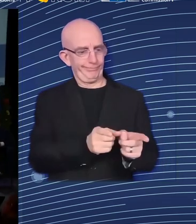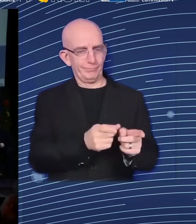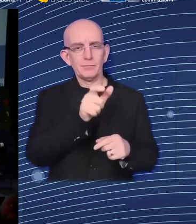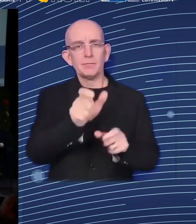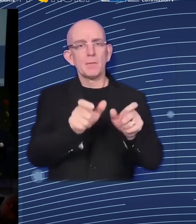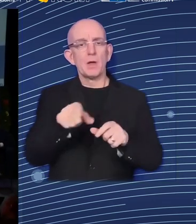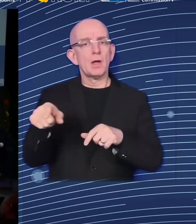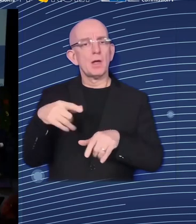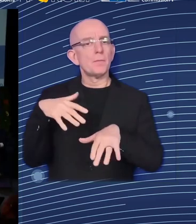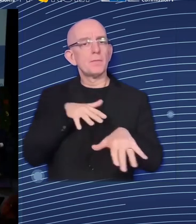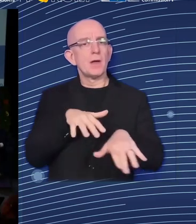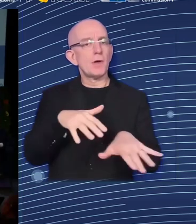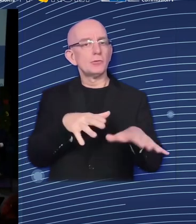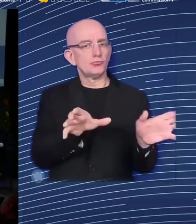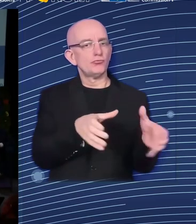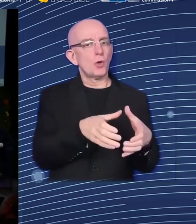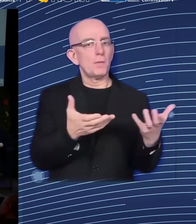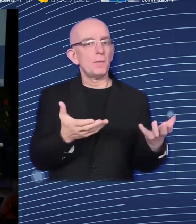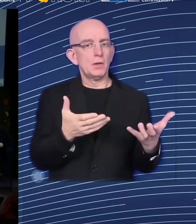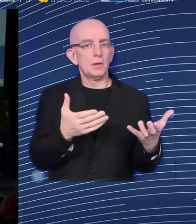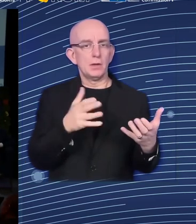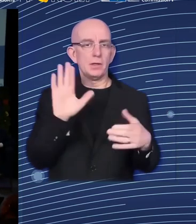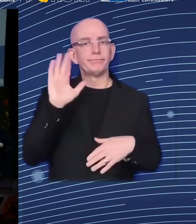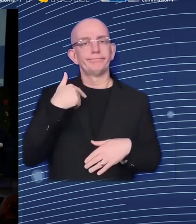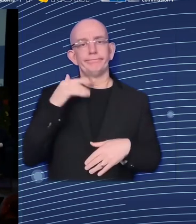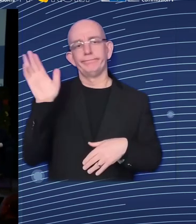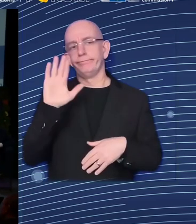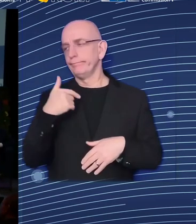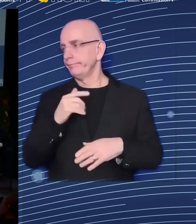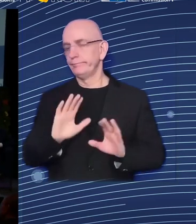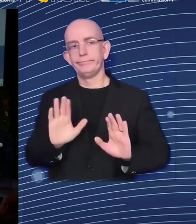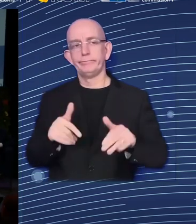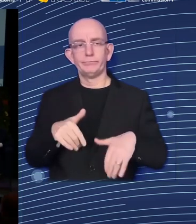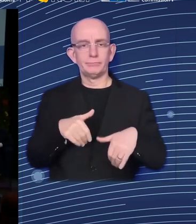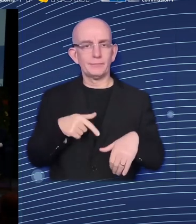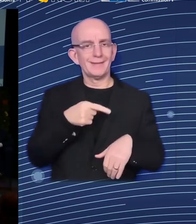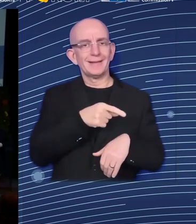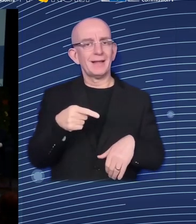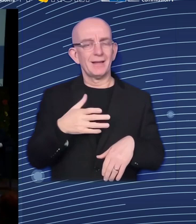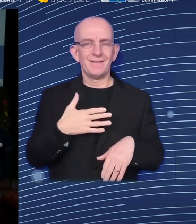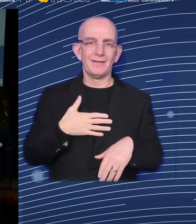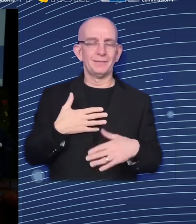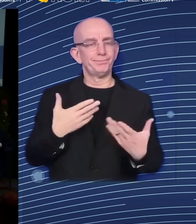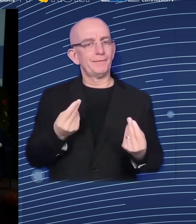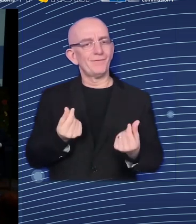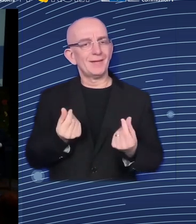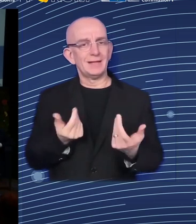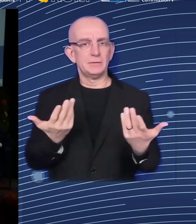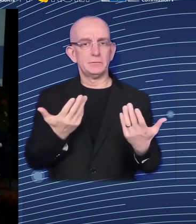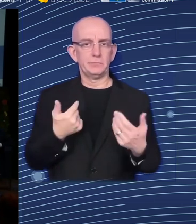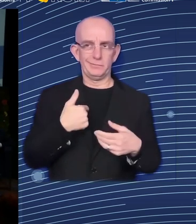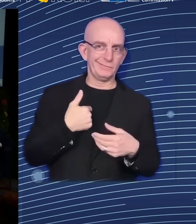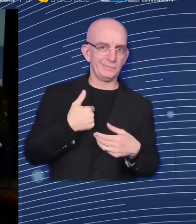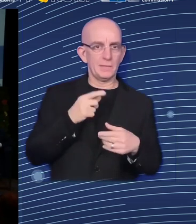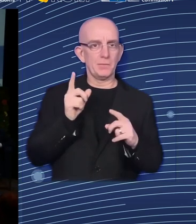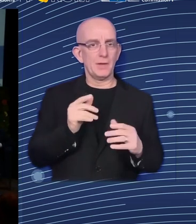especially, at least in Belgium, regarding languages. So our role, but we cannot do everything, but our role, part of